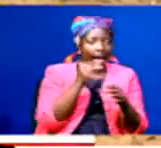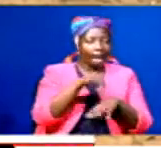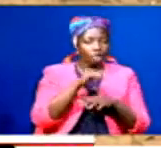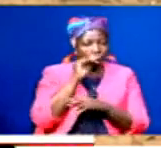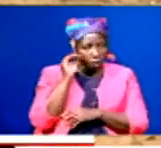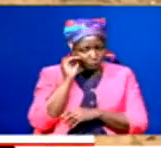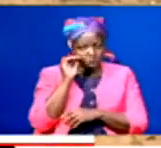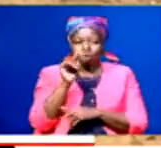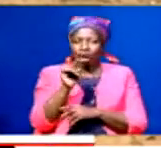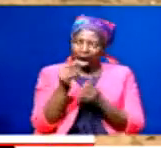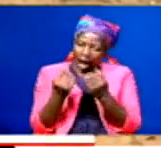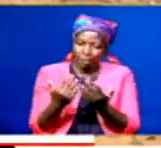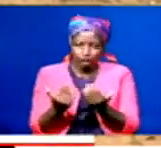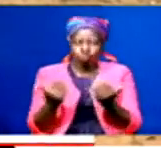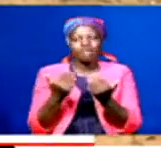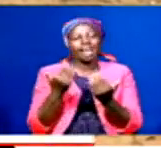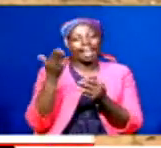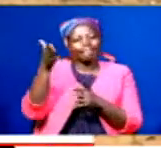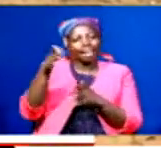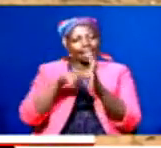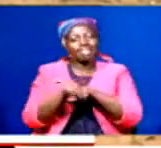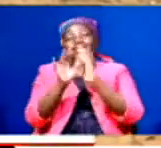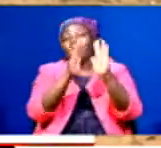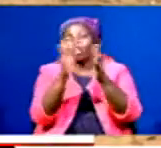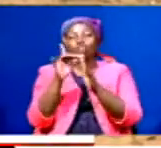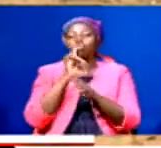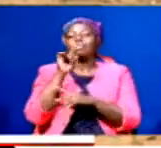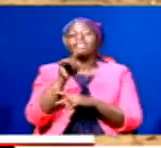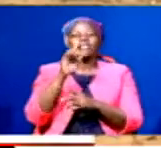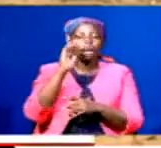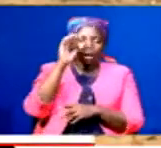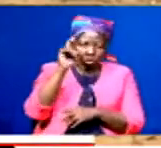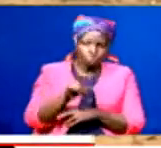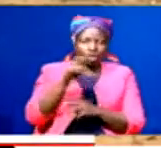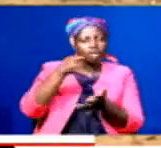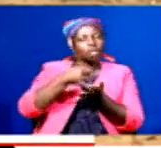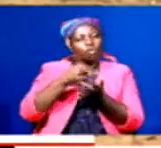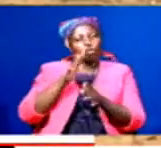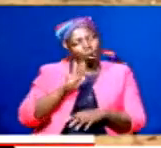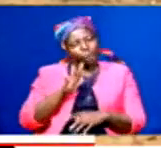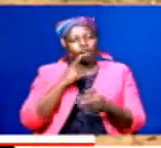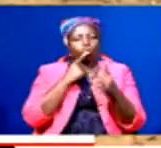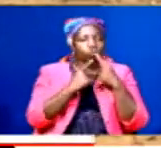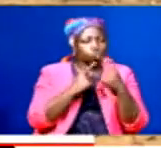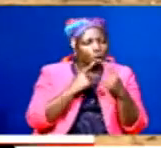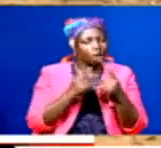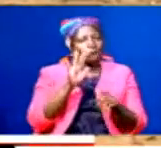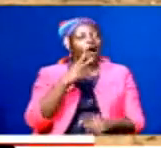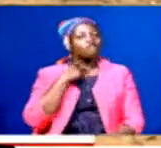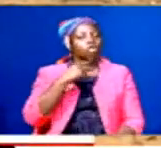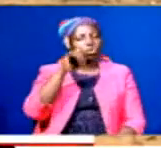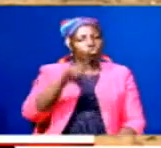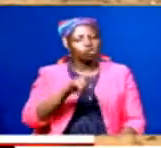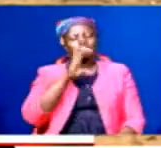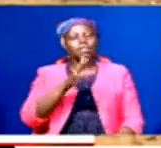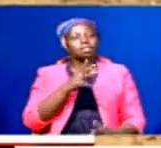wangapi wenye wako mstuni. So hata hiyo inahusishwa wa mama, hata waongee, sauti yao iende, kwa